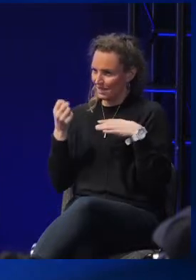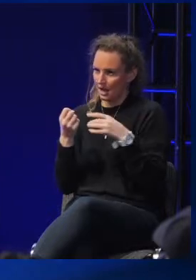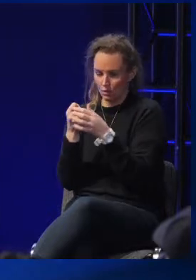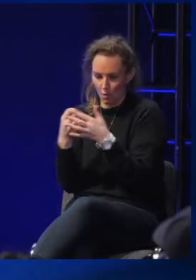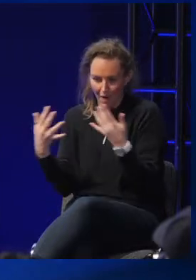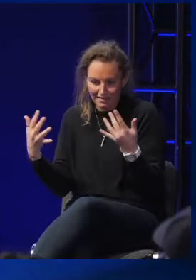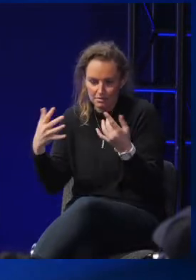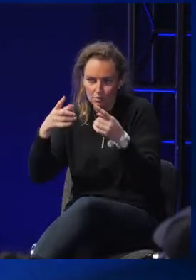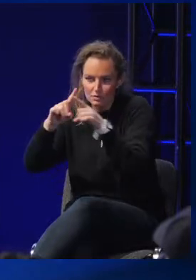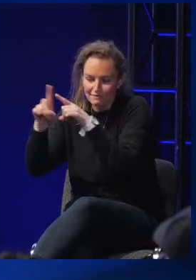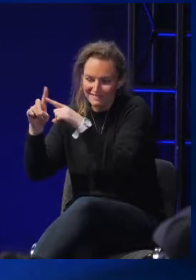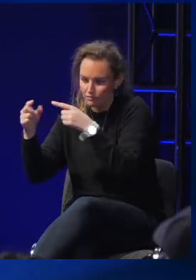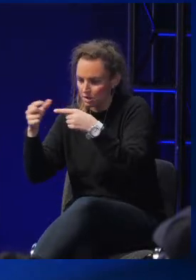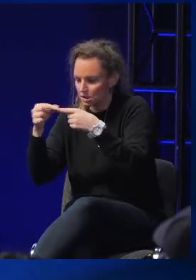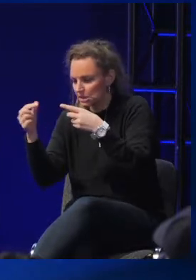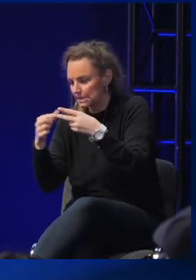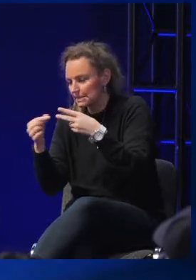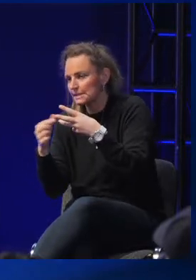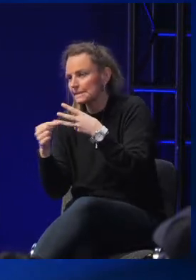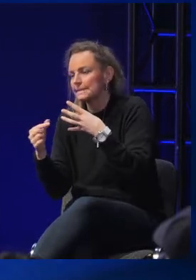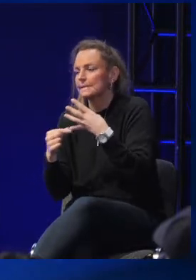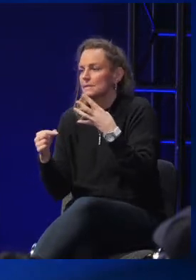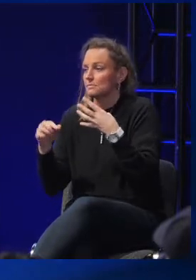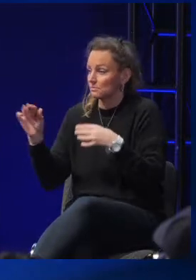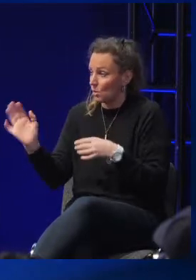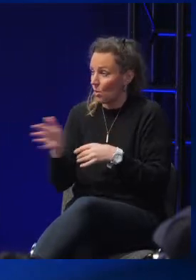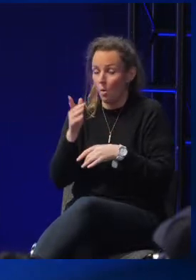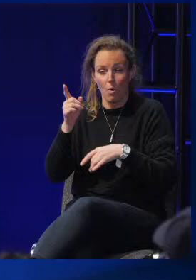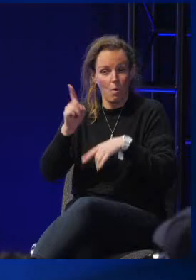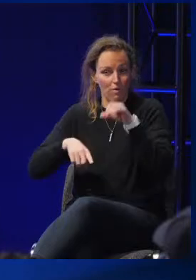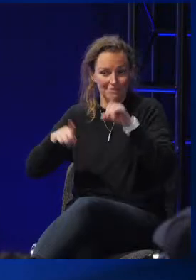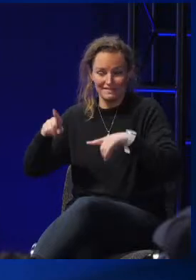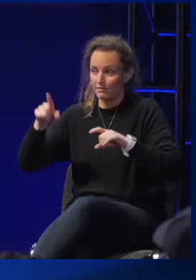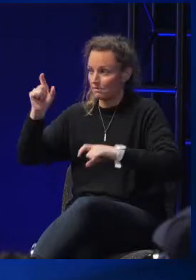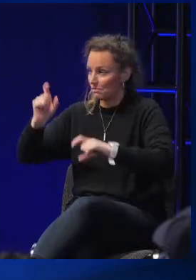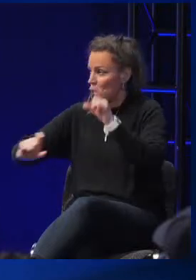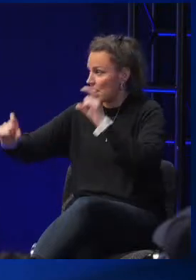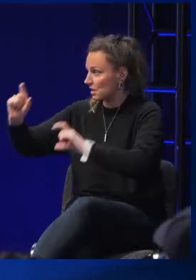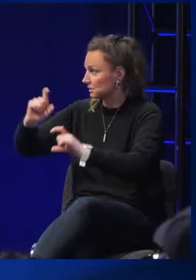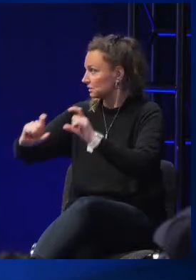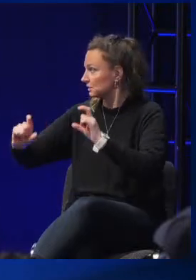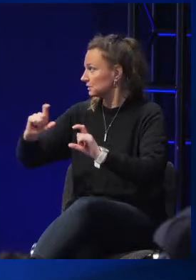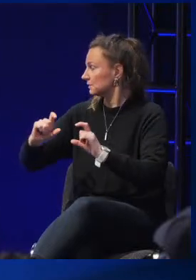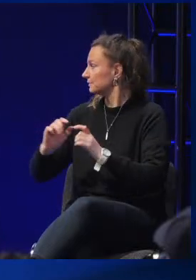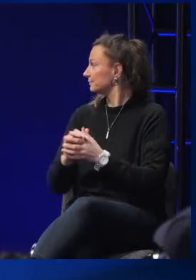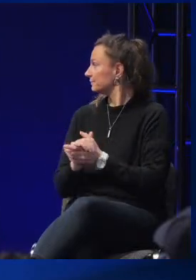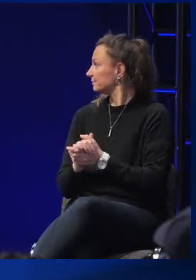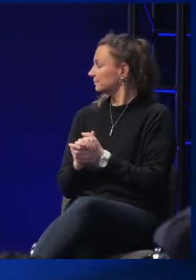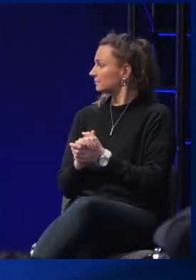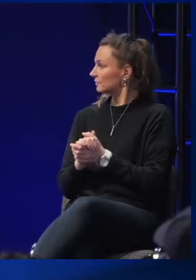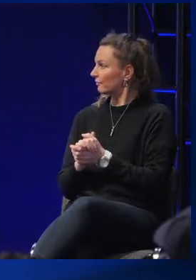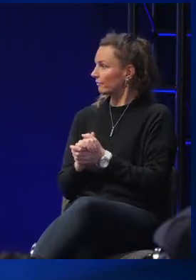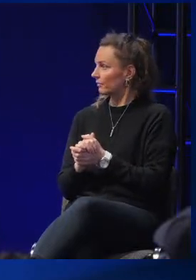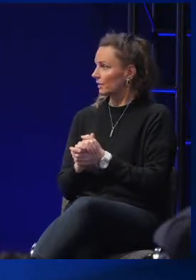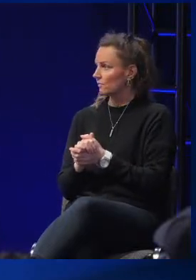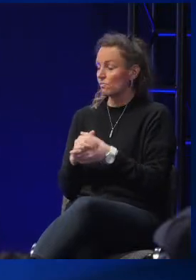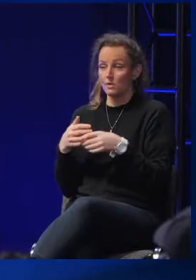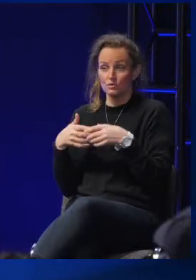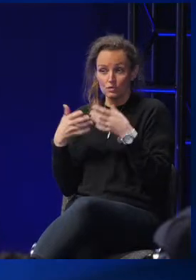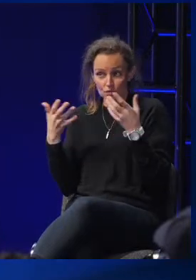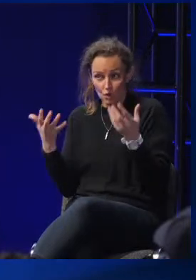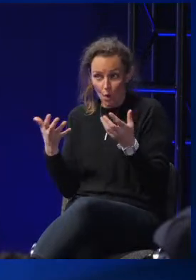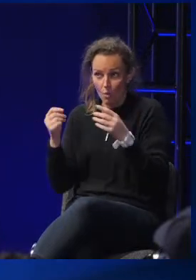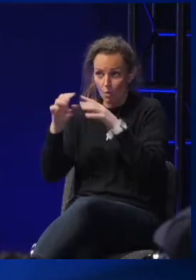aberration from those lenses, and also they were all different color-wise. Just to make it, yeah, even. Mm. Yeah, so